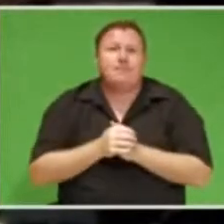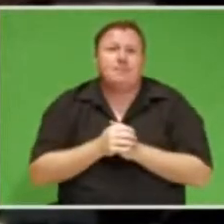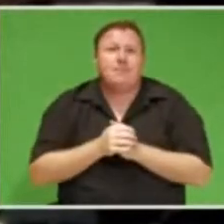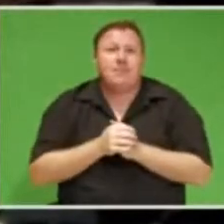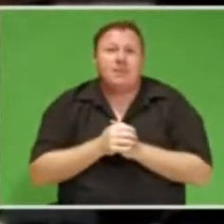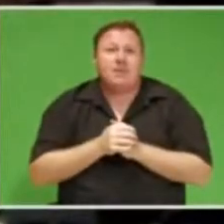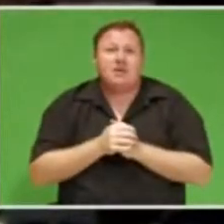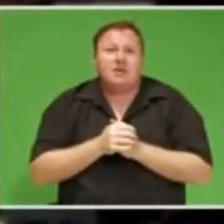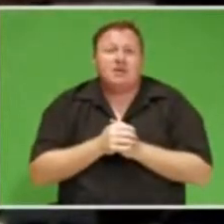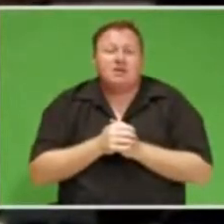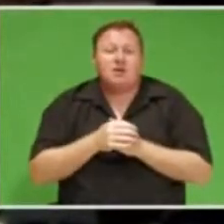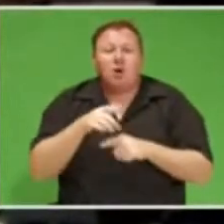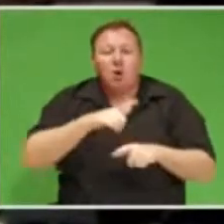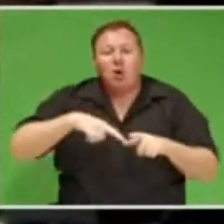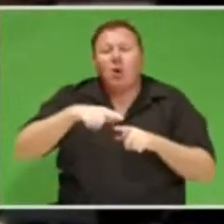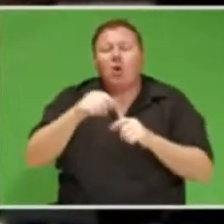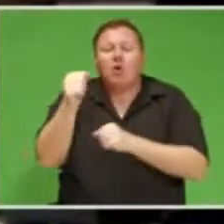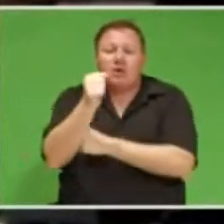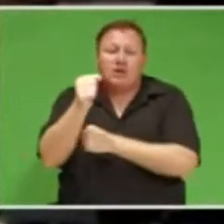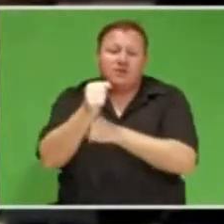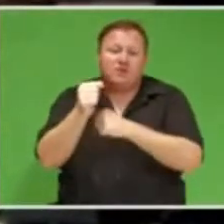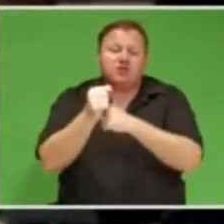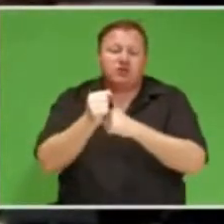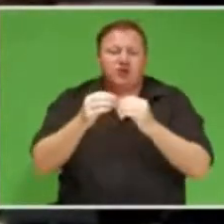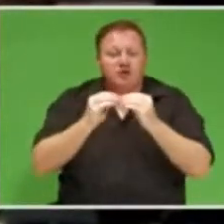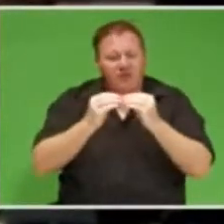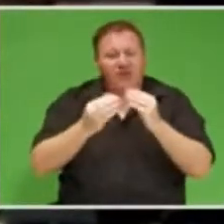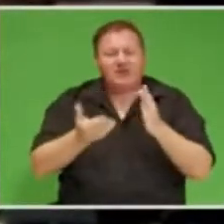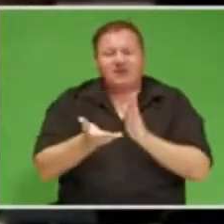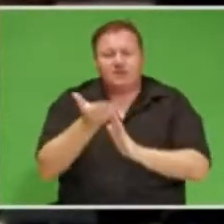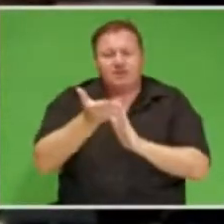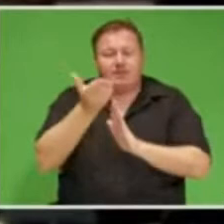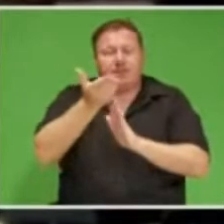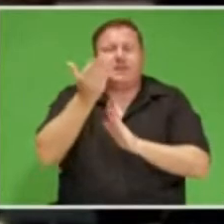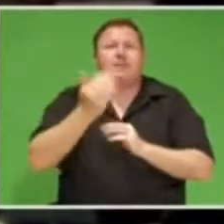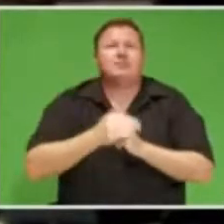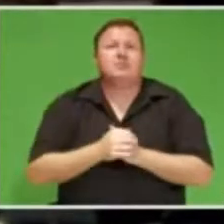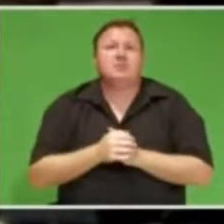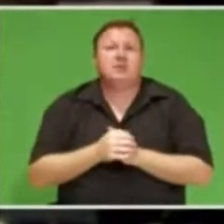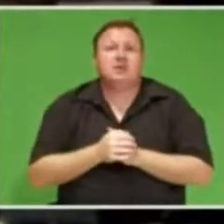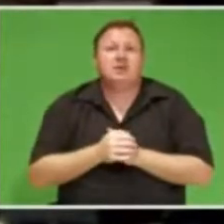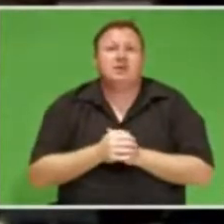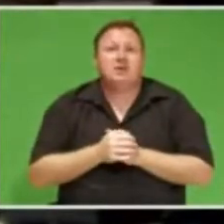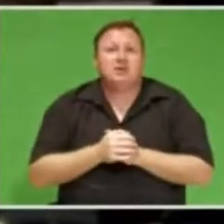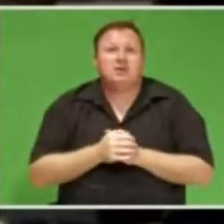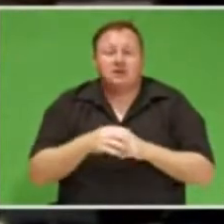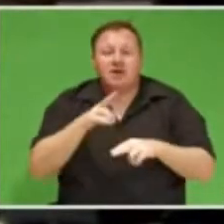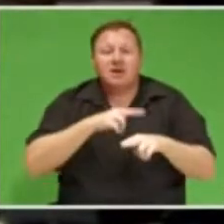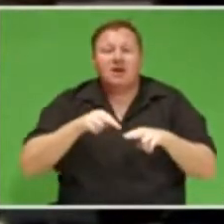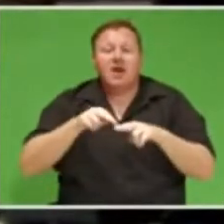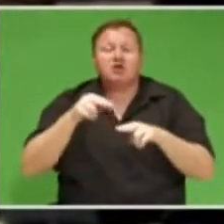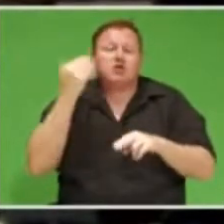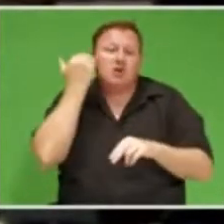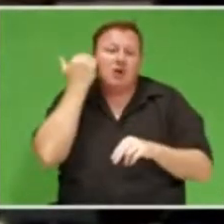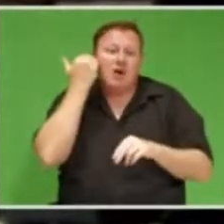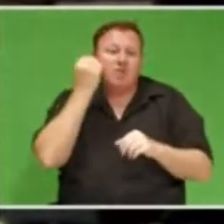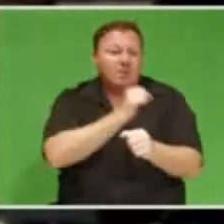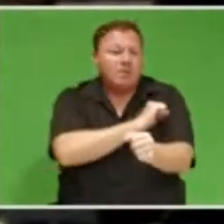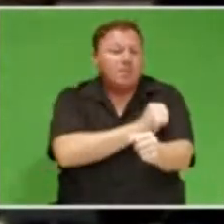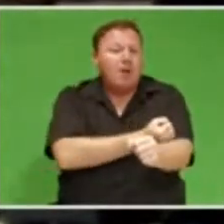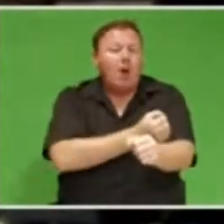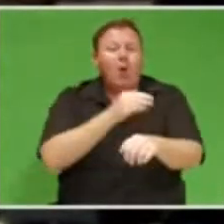infrastructure, and invoking the powers of national government to intervene